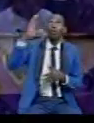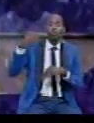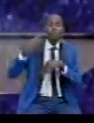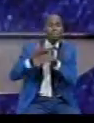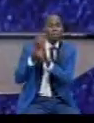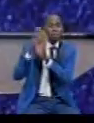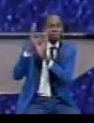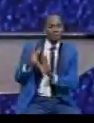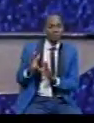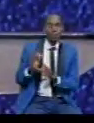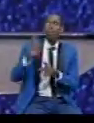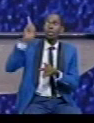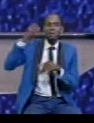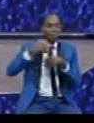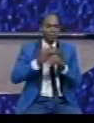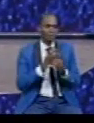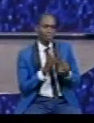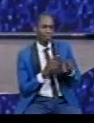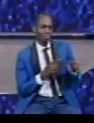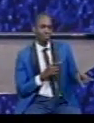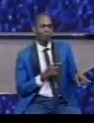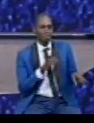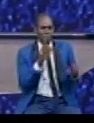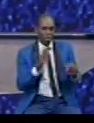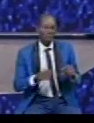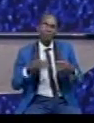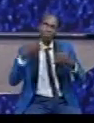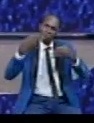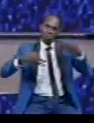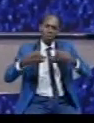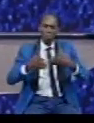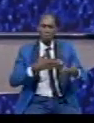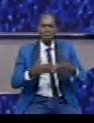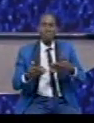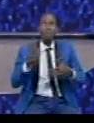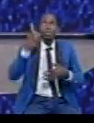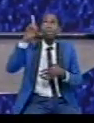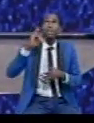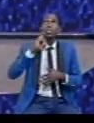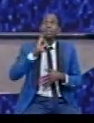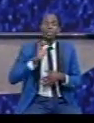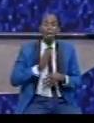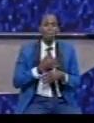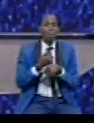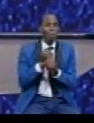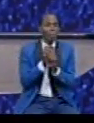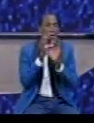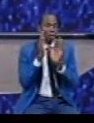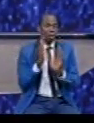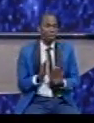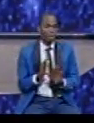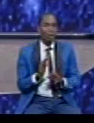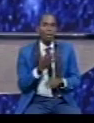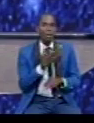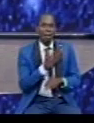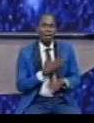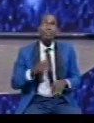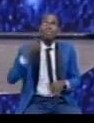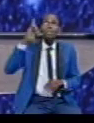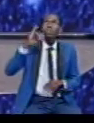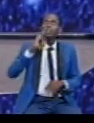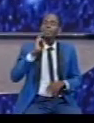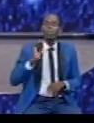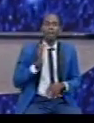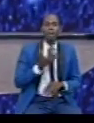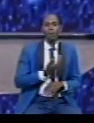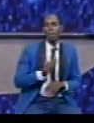are creature. You can judge. God is our maker. And God is our master.